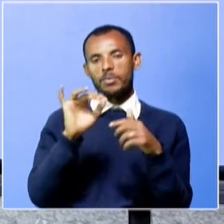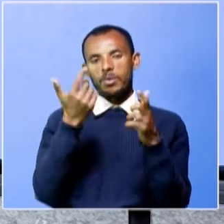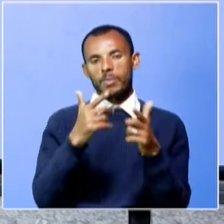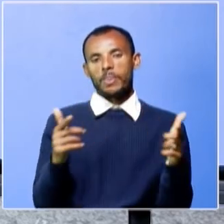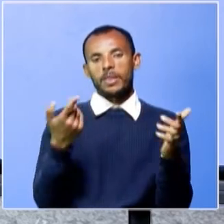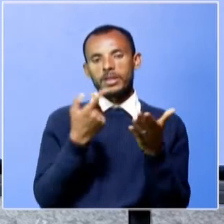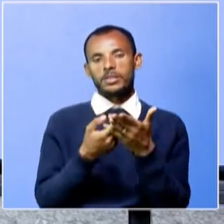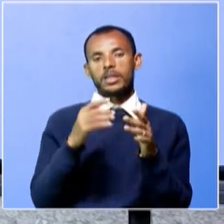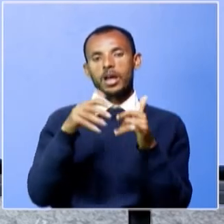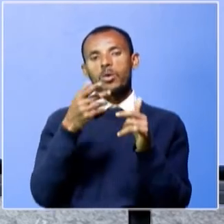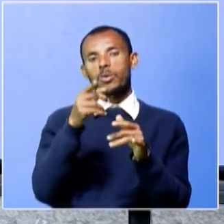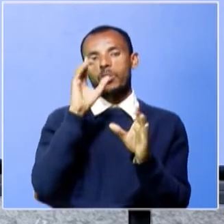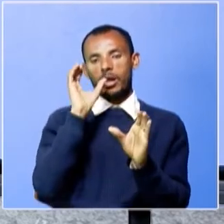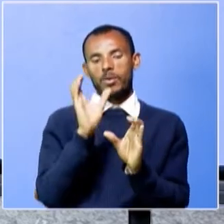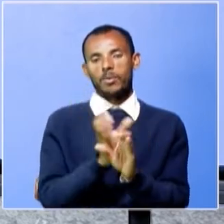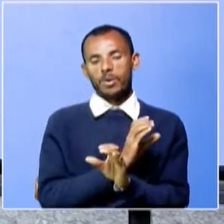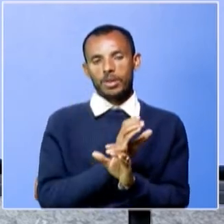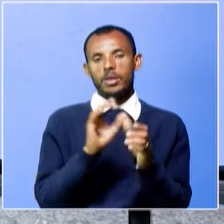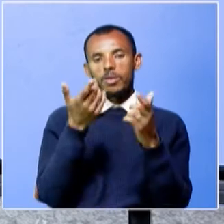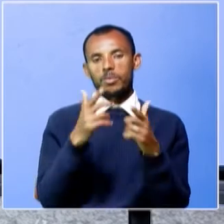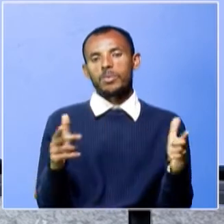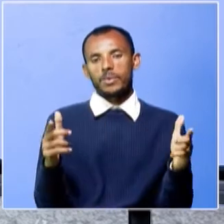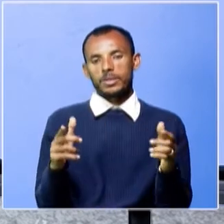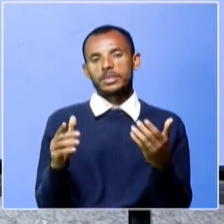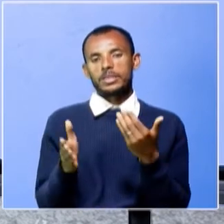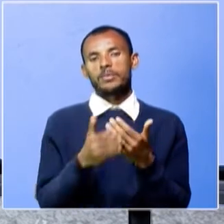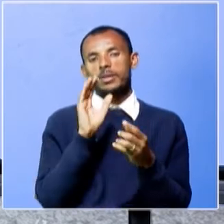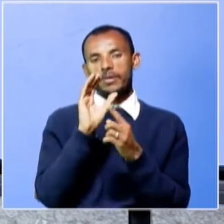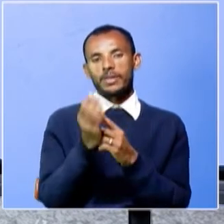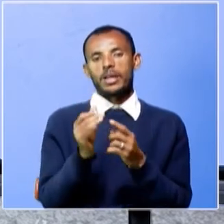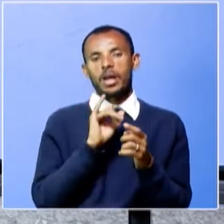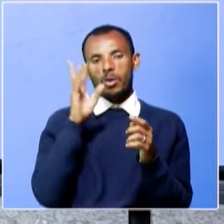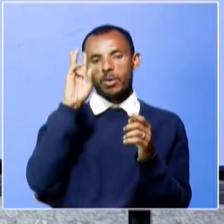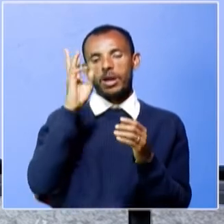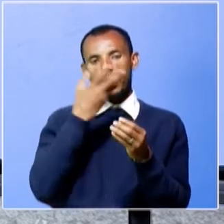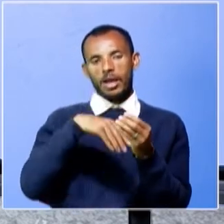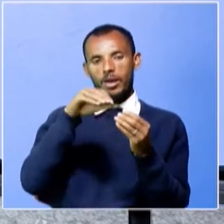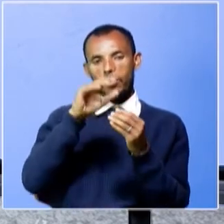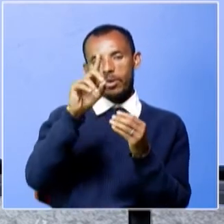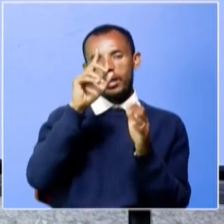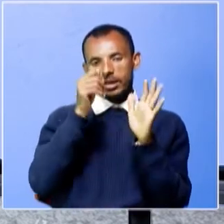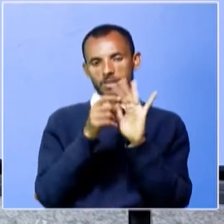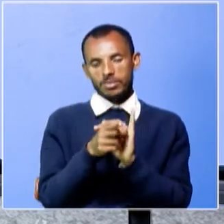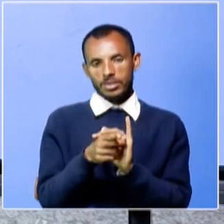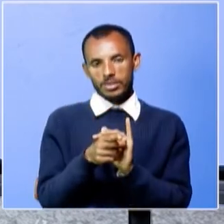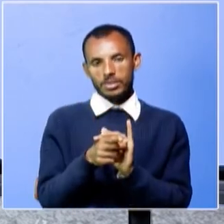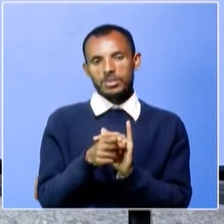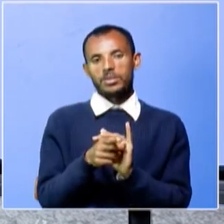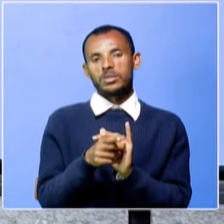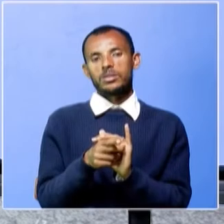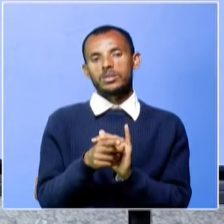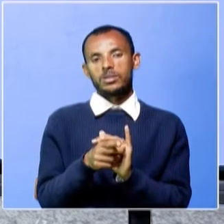So that's how you calculate the probability of simple events. I will add one more example to